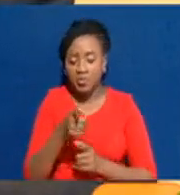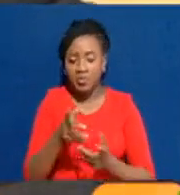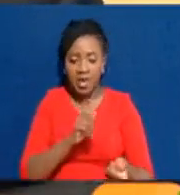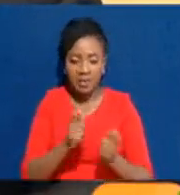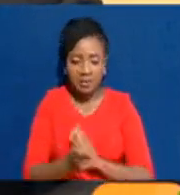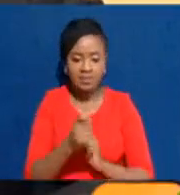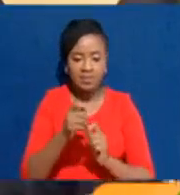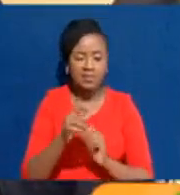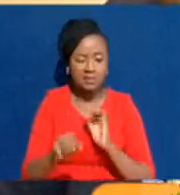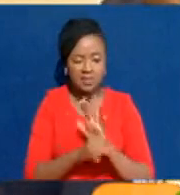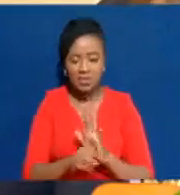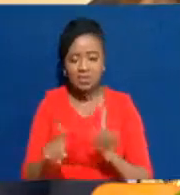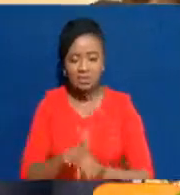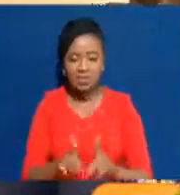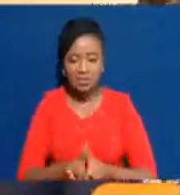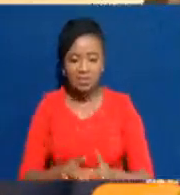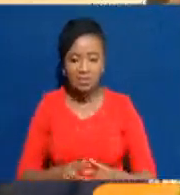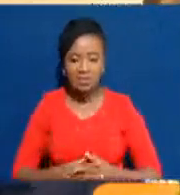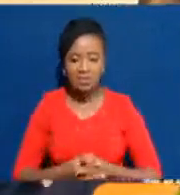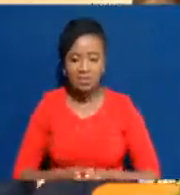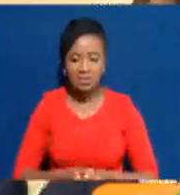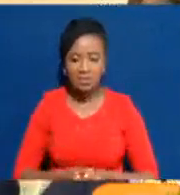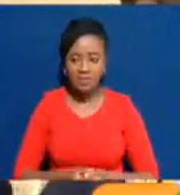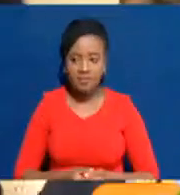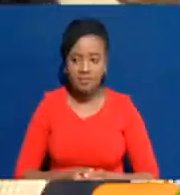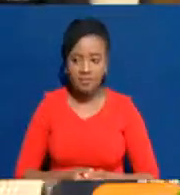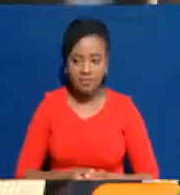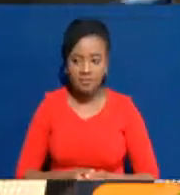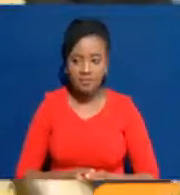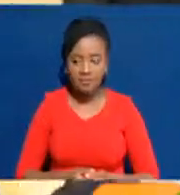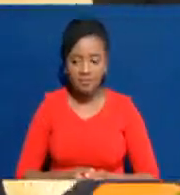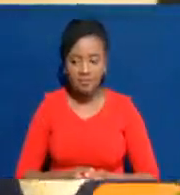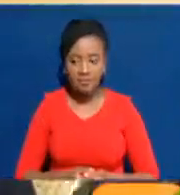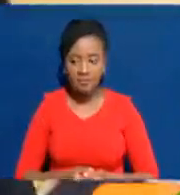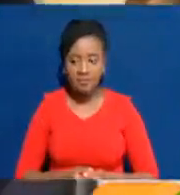being negative. Dennis Otieno, Citizen TV.